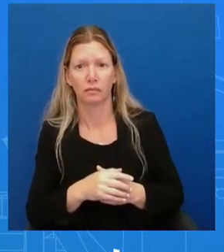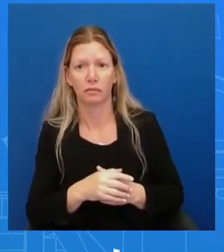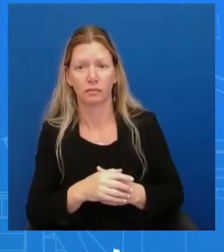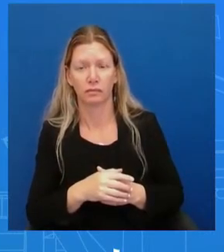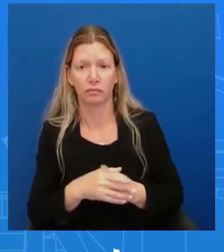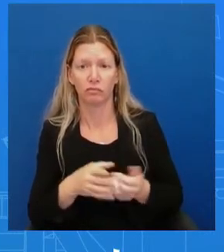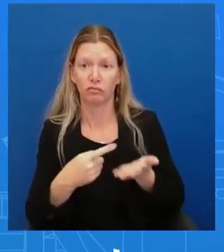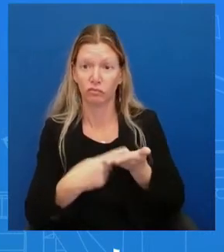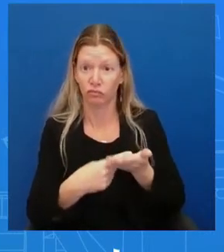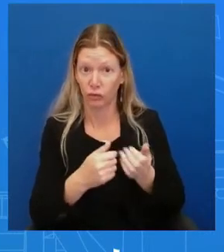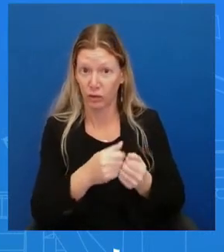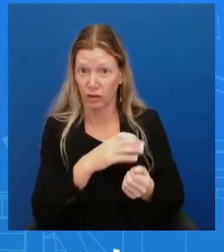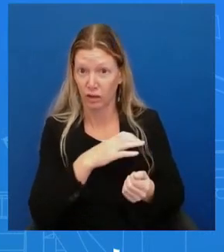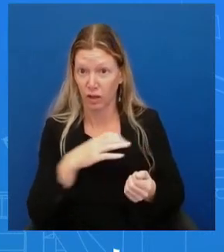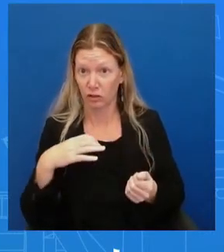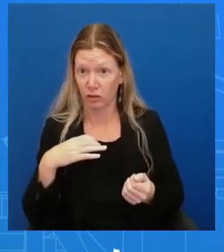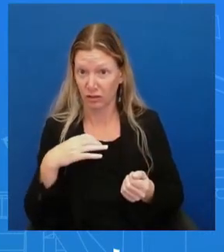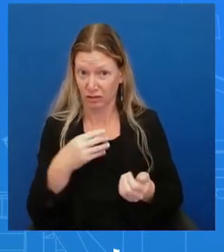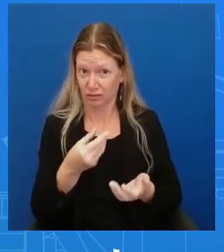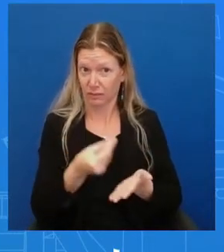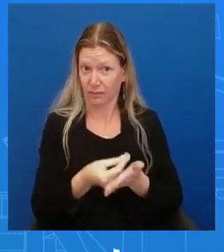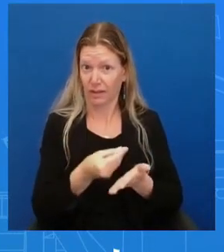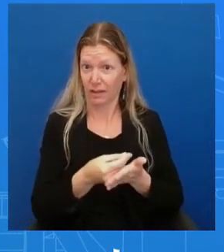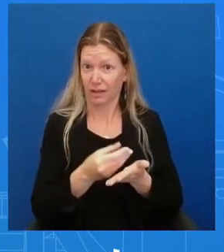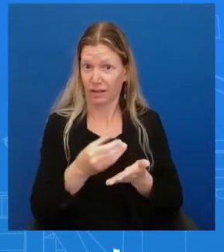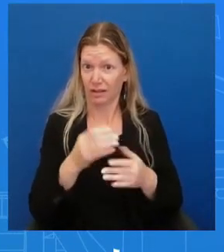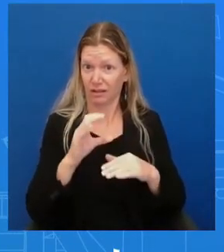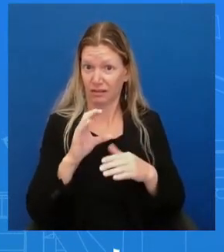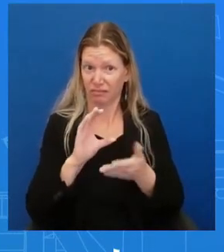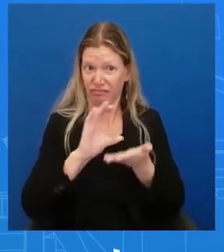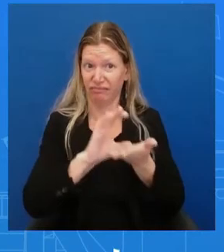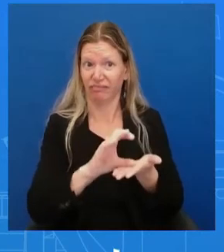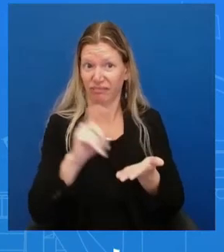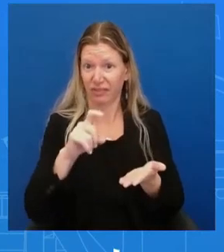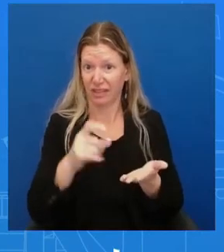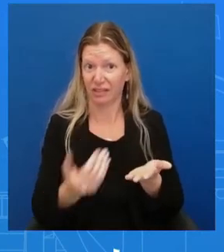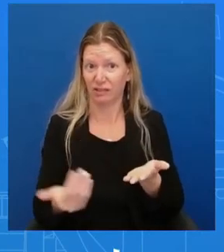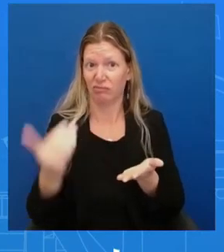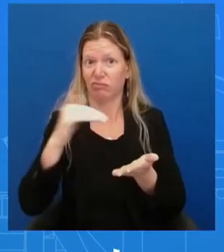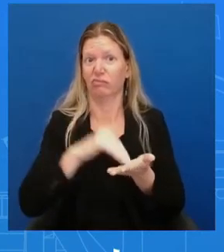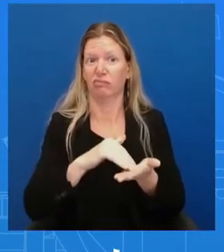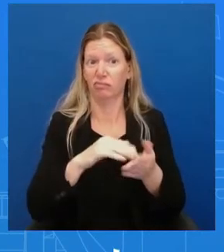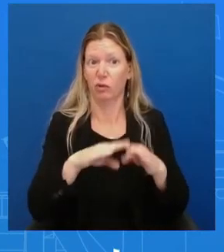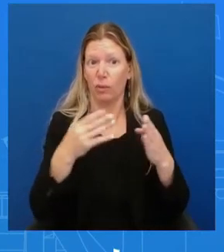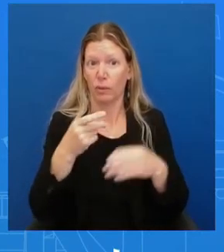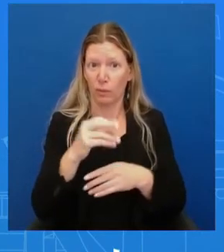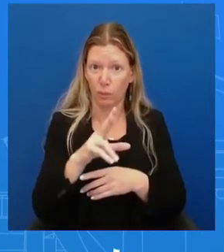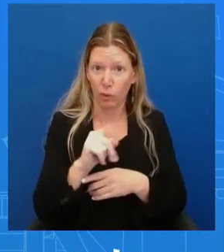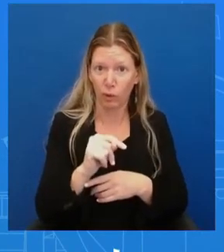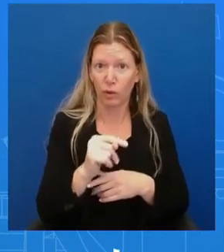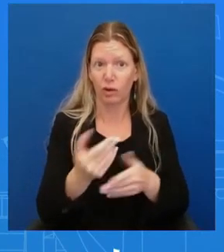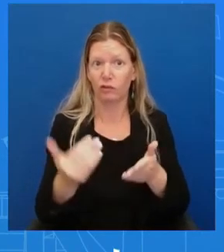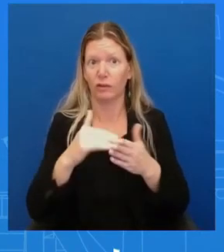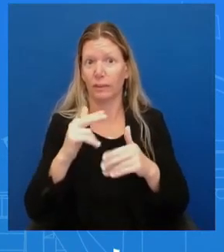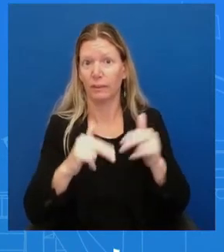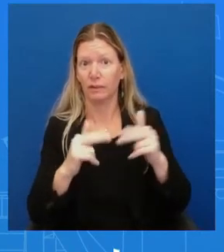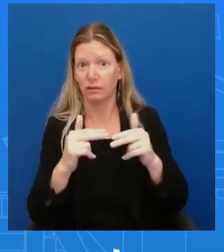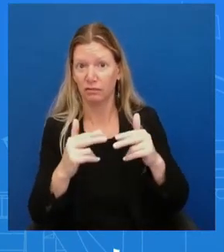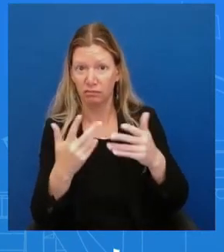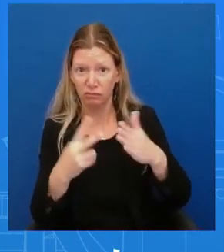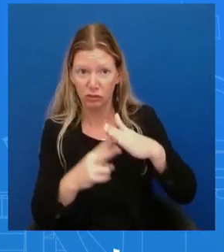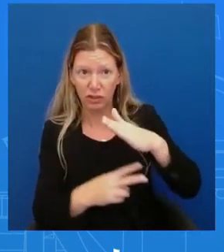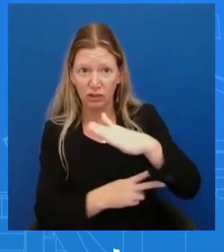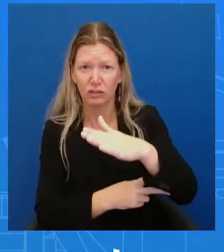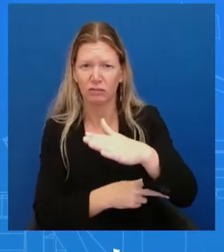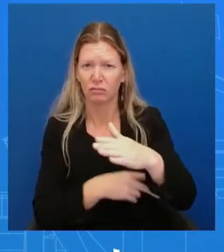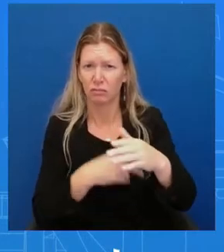and rebuild the bridge, are there also conversations about any additional legislation that may be needed as it relates to like regulation or oversight? So look,